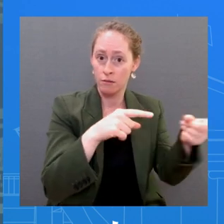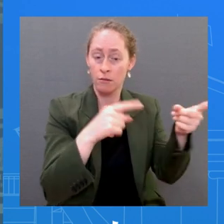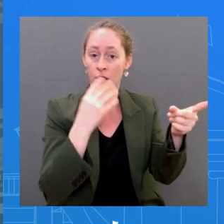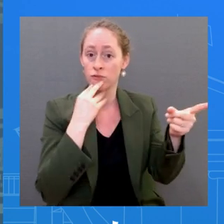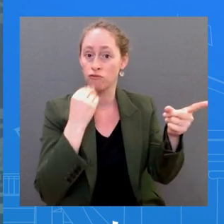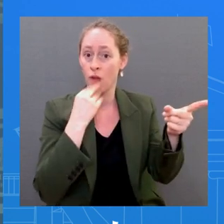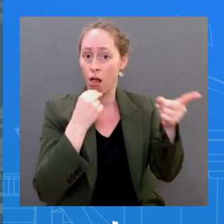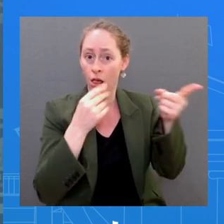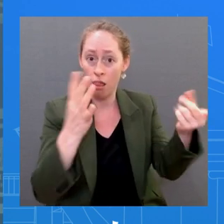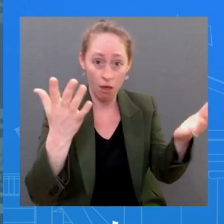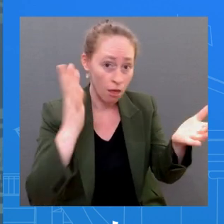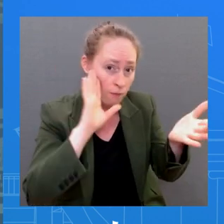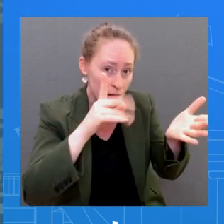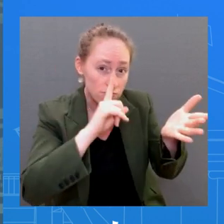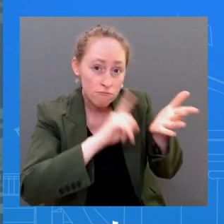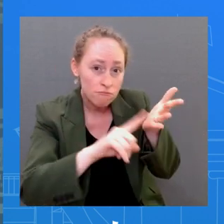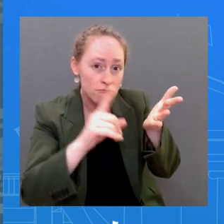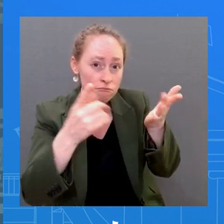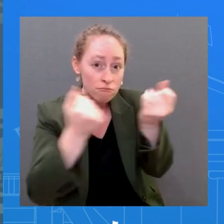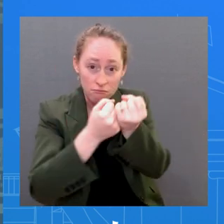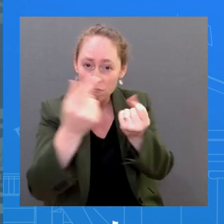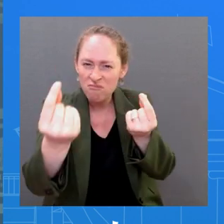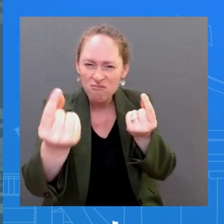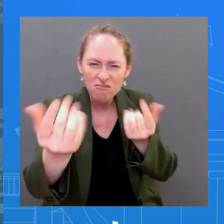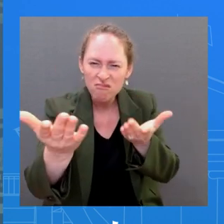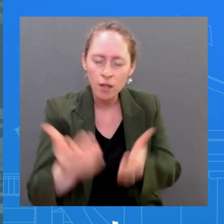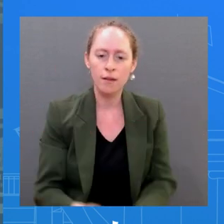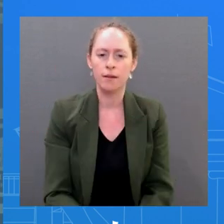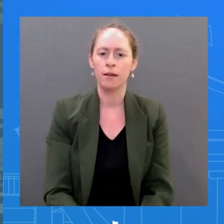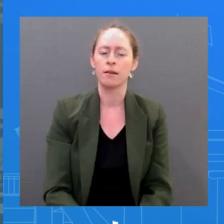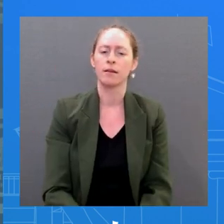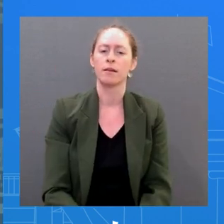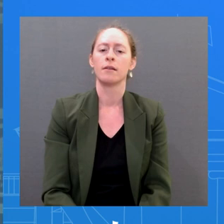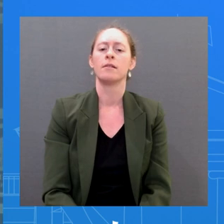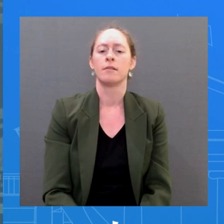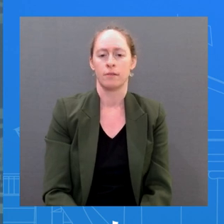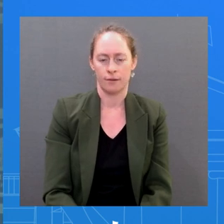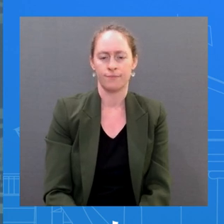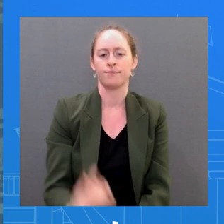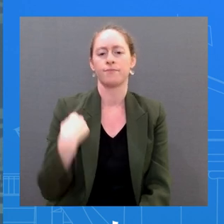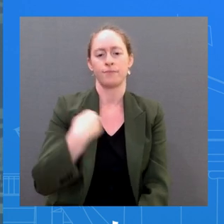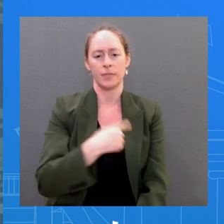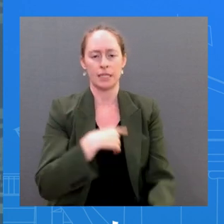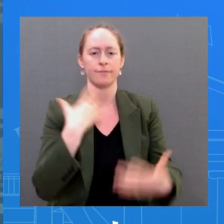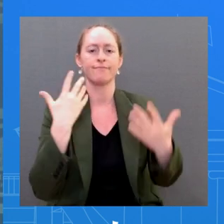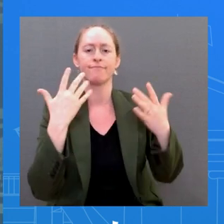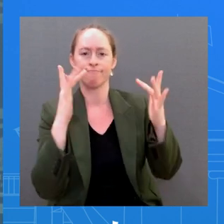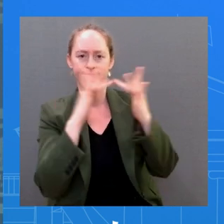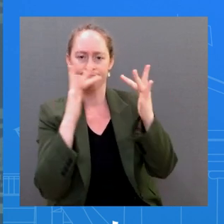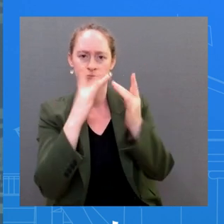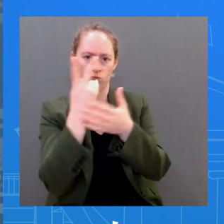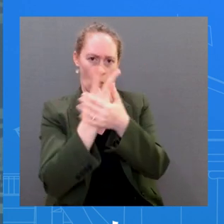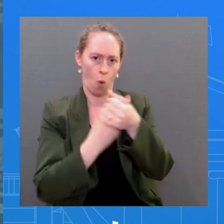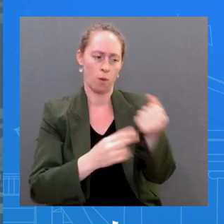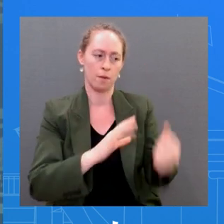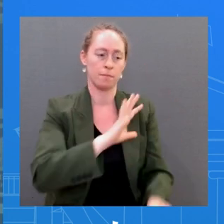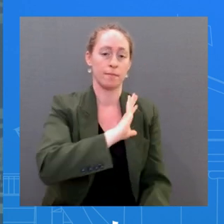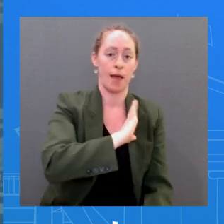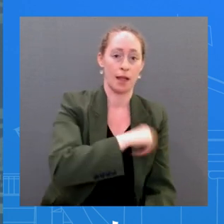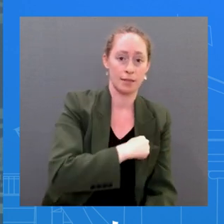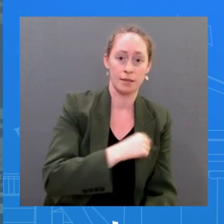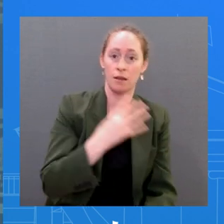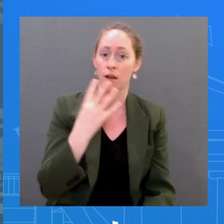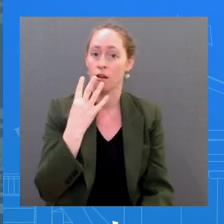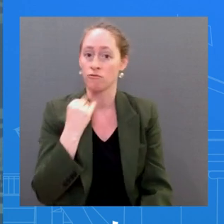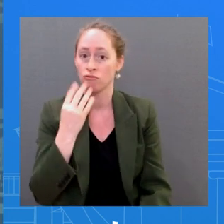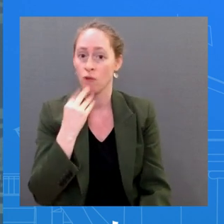both Israeli and Palestinian authorities. The United States is not currently conducting an official investigation, as you know. We